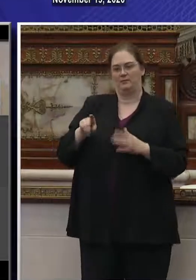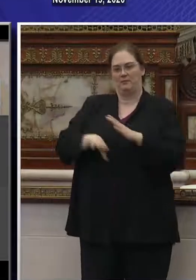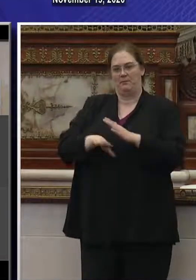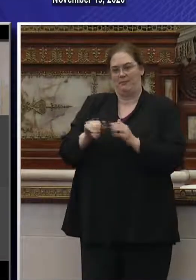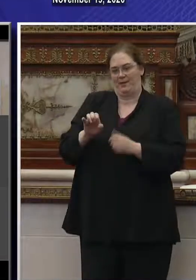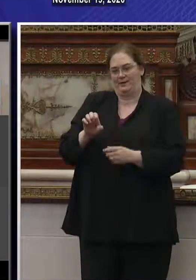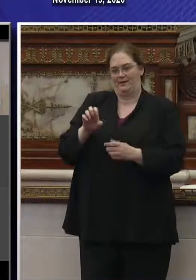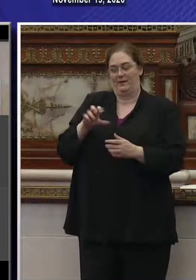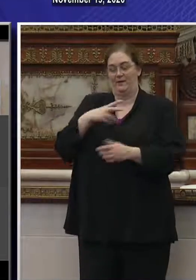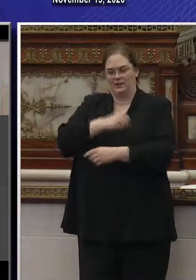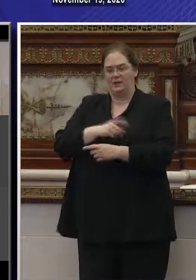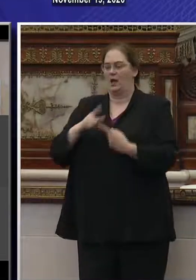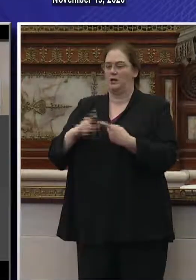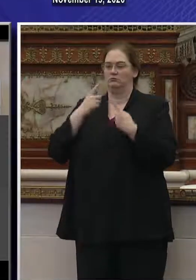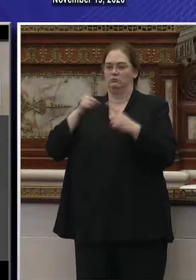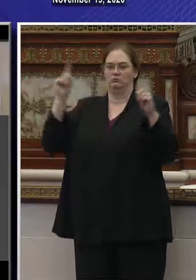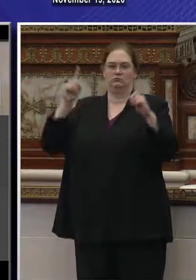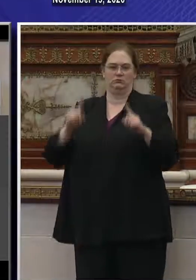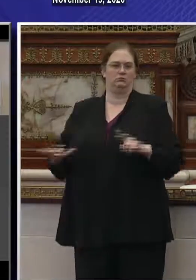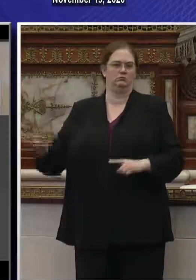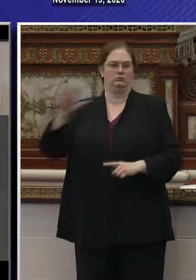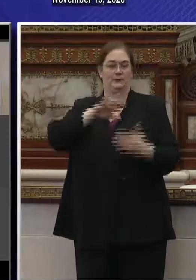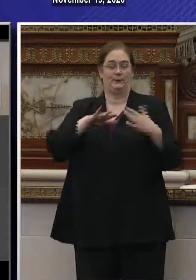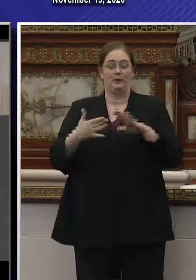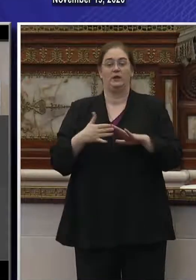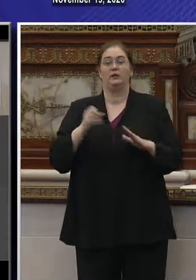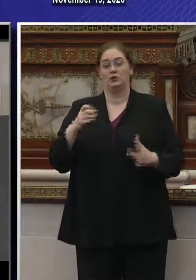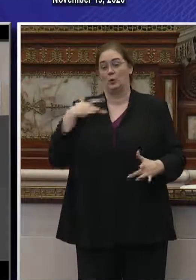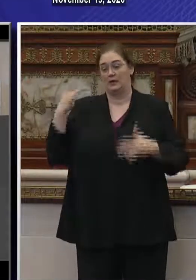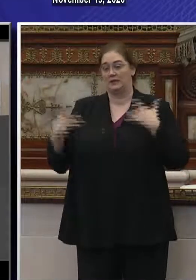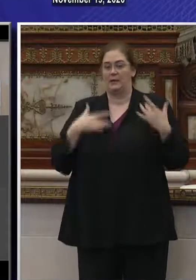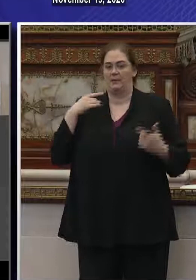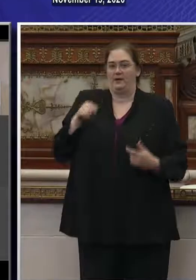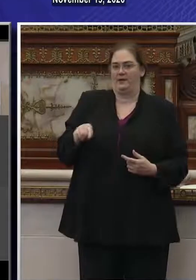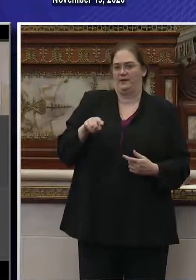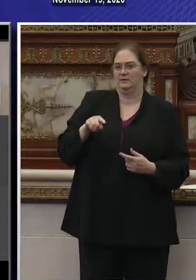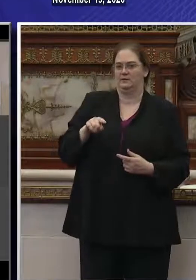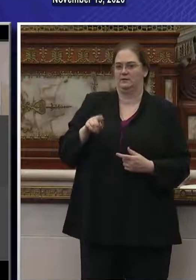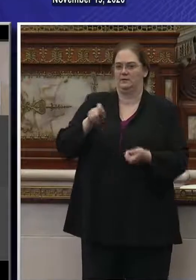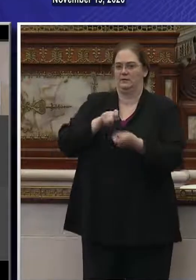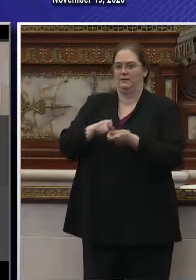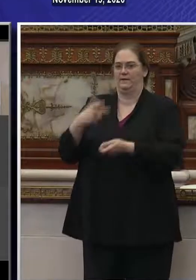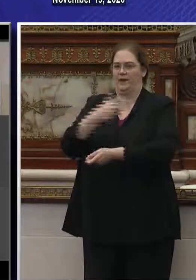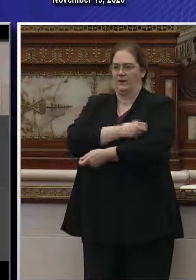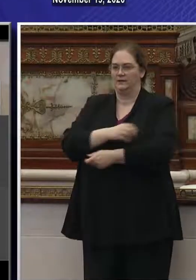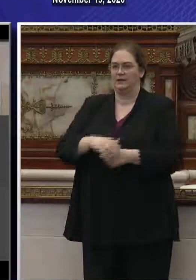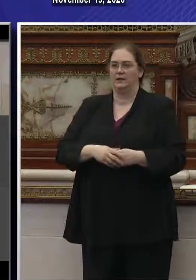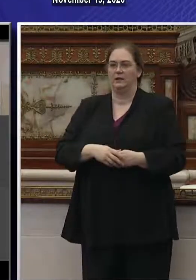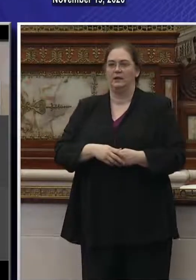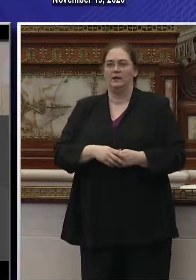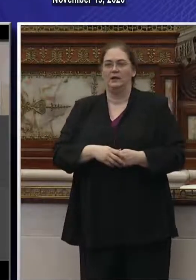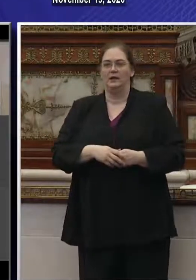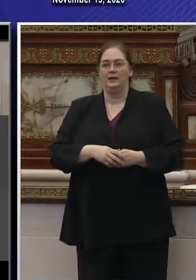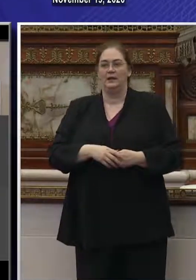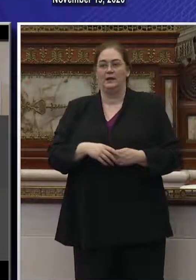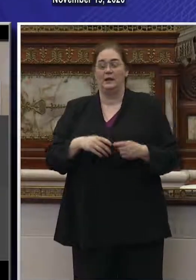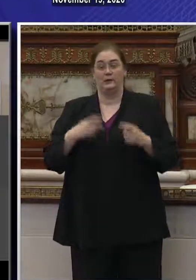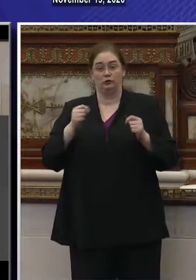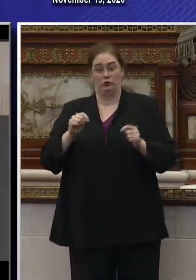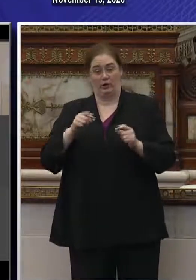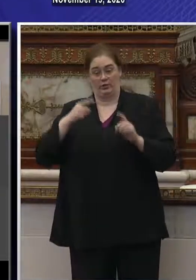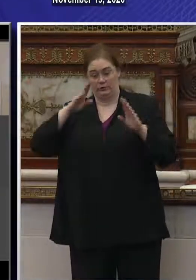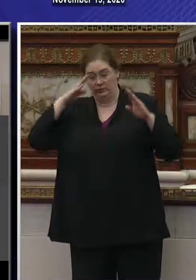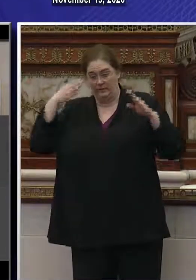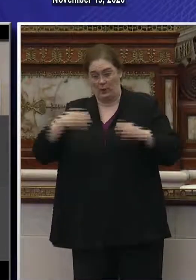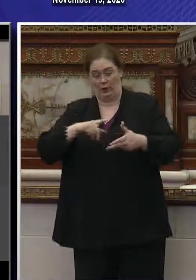success across a wide variety of the community. So we're excited about this vaccine. In trying to hit those three key